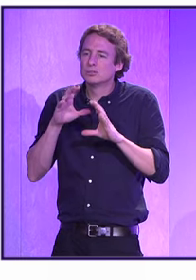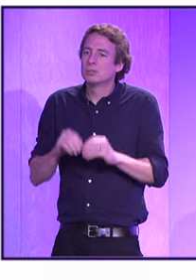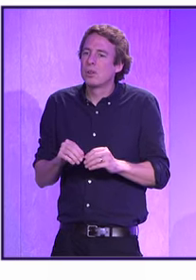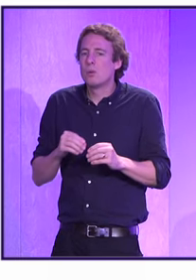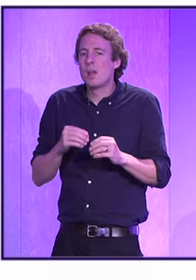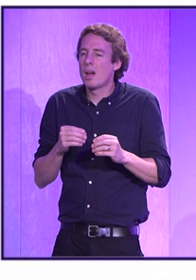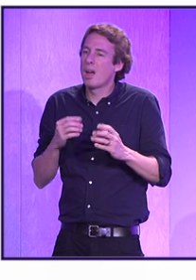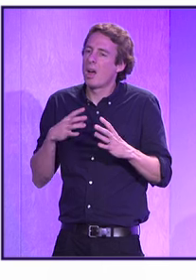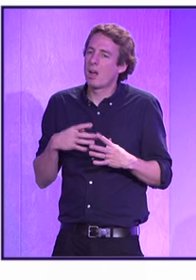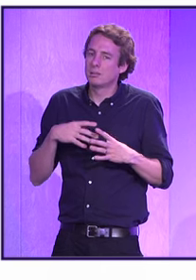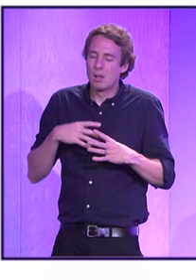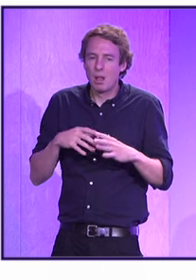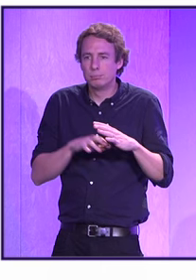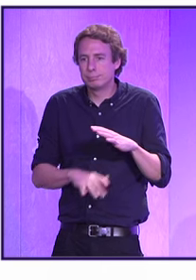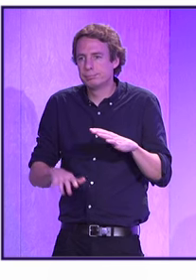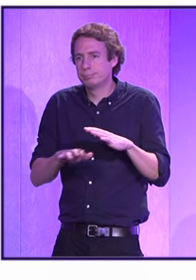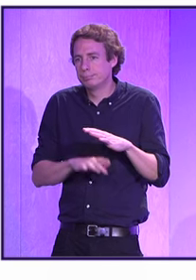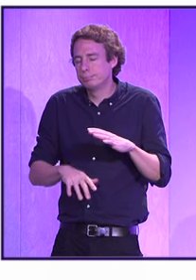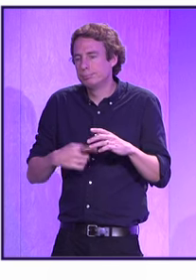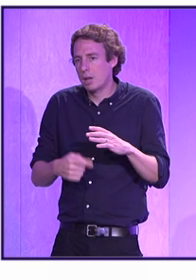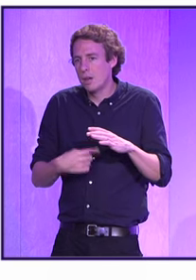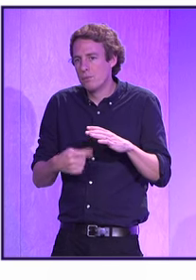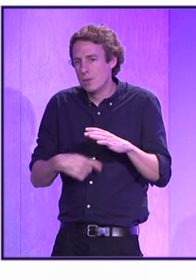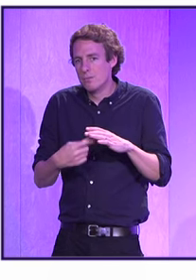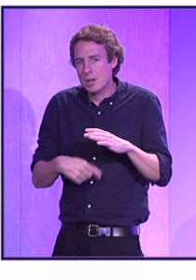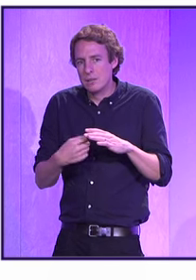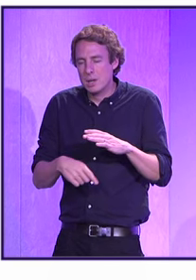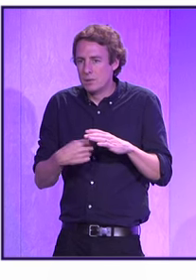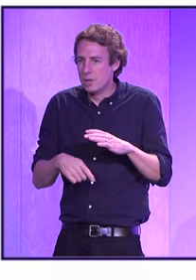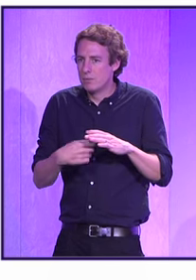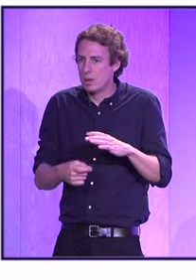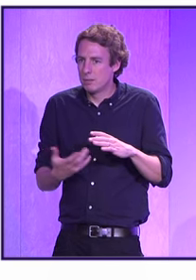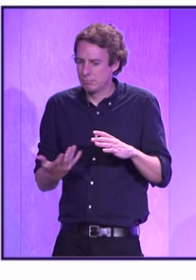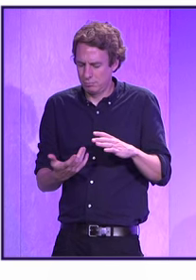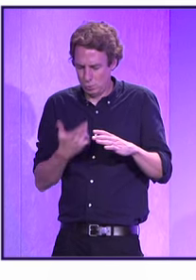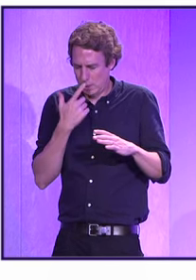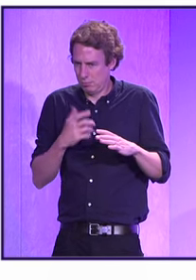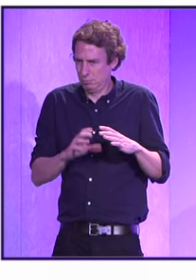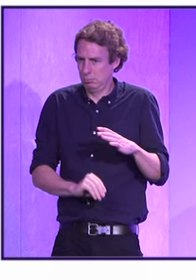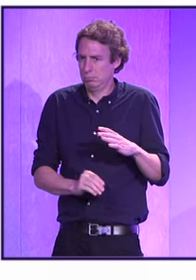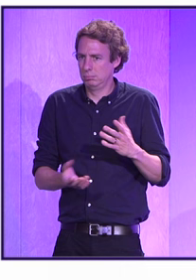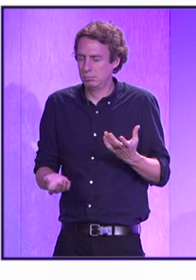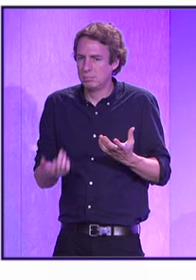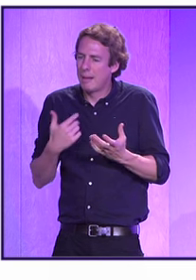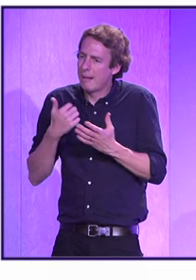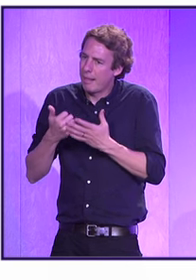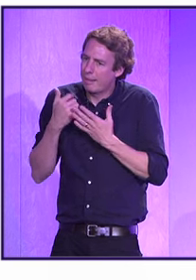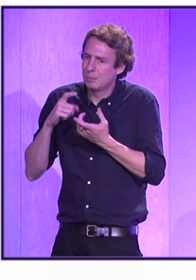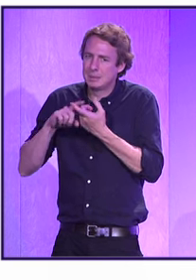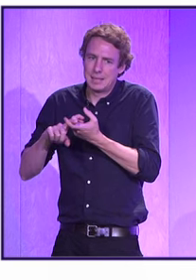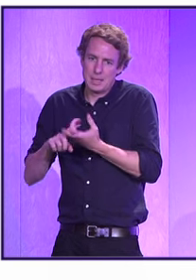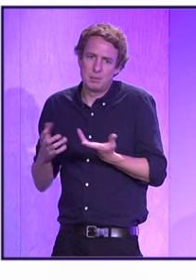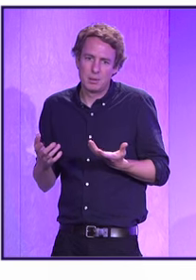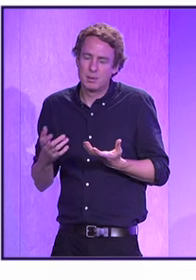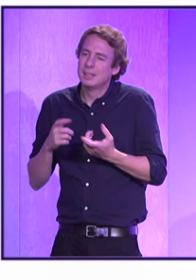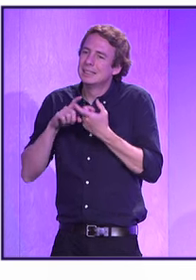fact that we can prevent idle resources from running for long hours definitely goes a long way in us reaching that goal.